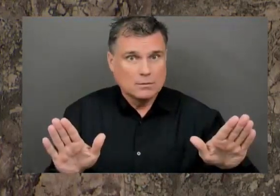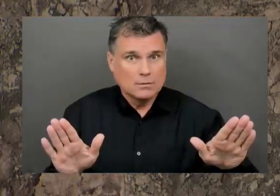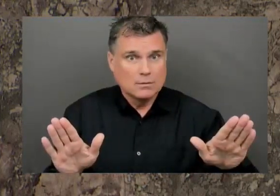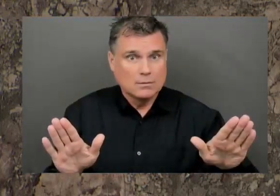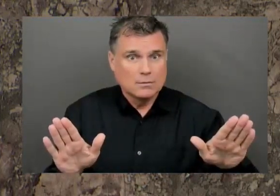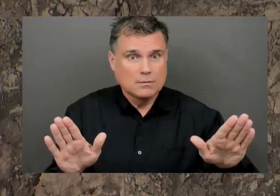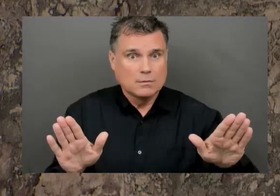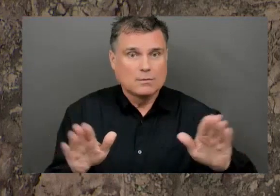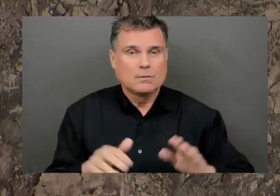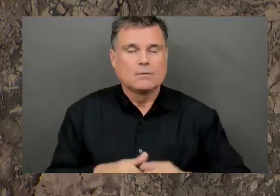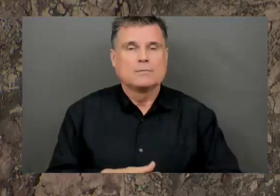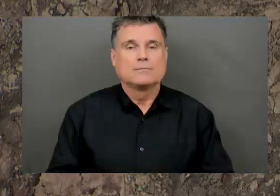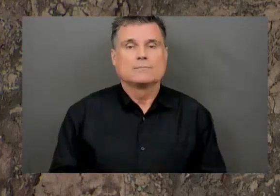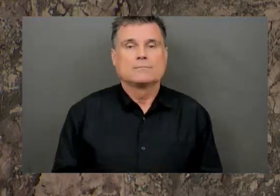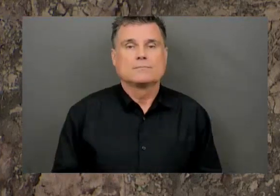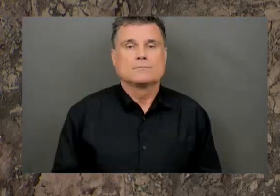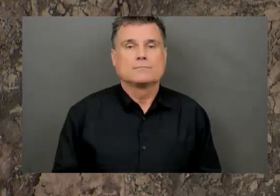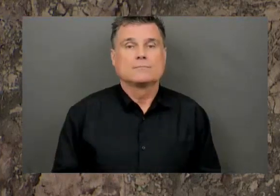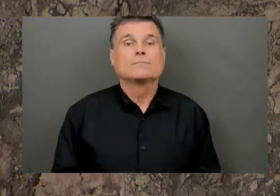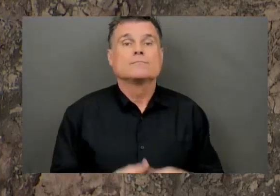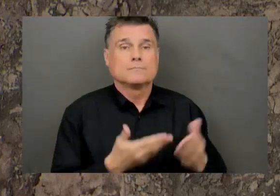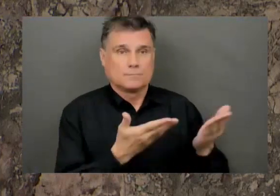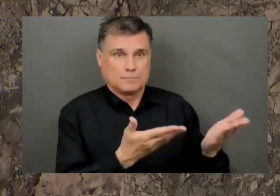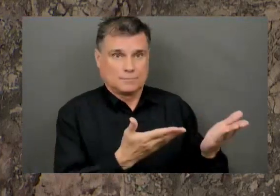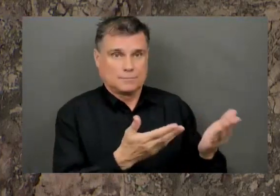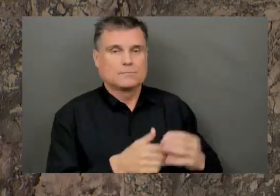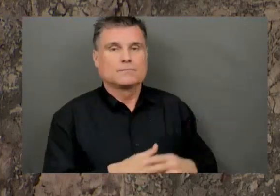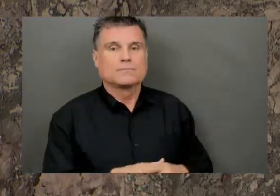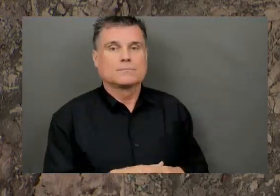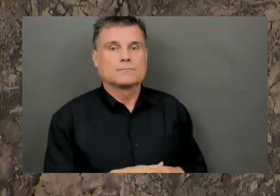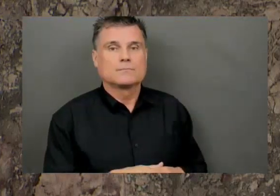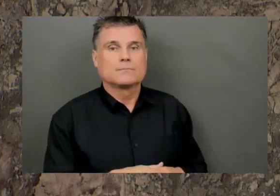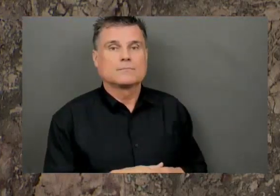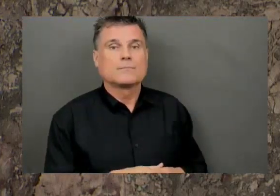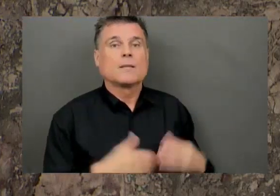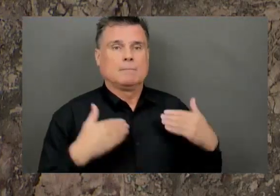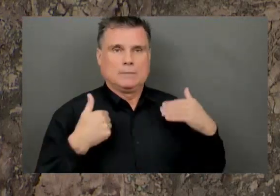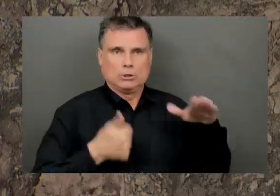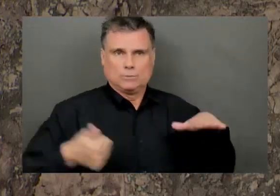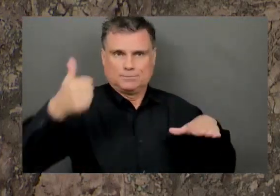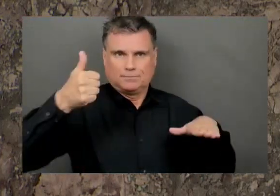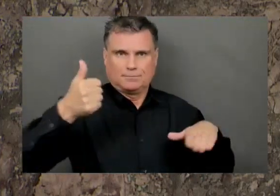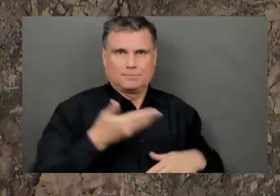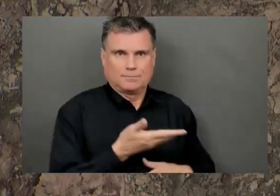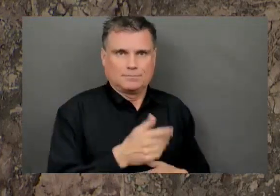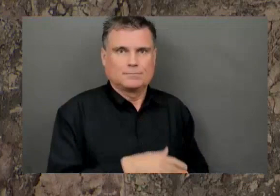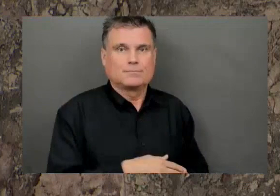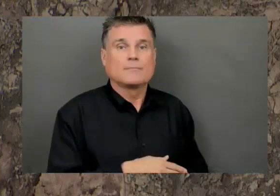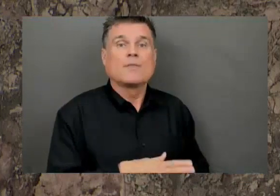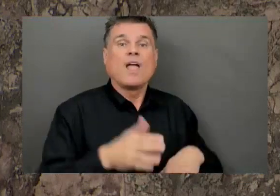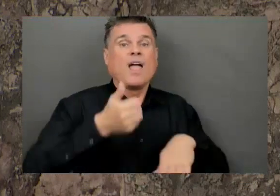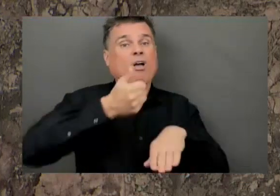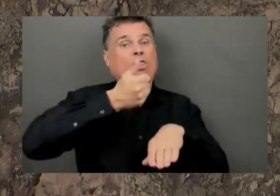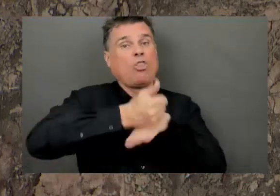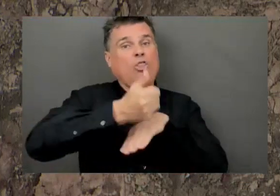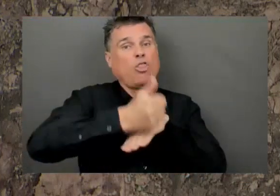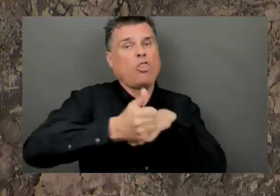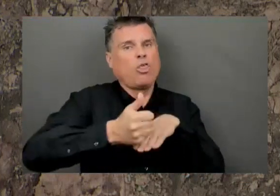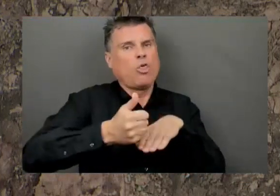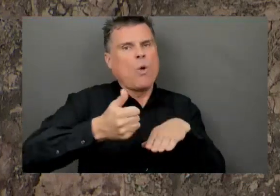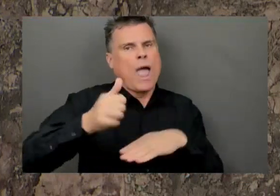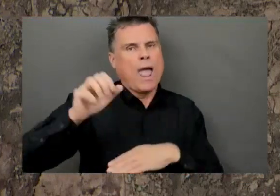These are allegations regarding the role of MNP in the administration of 2 specific grant